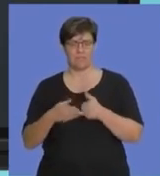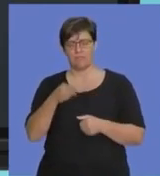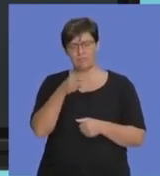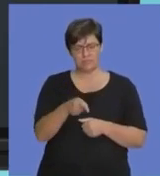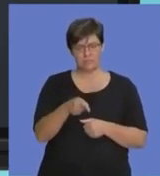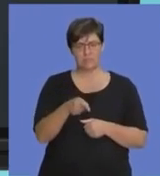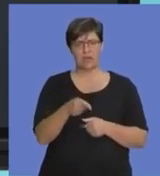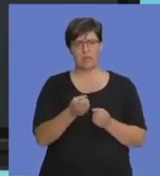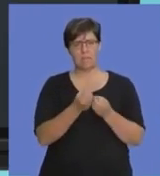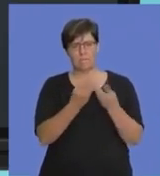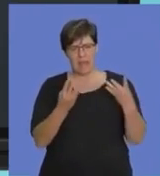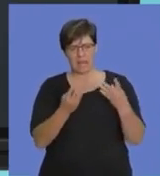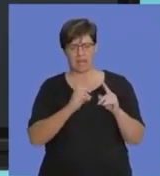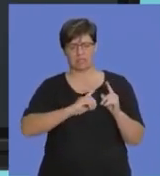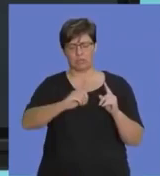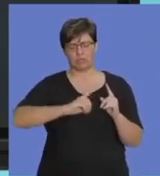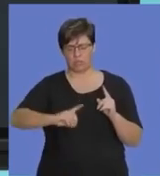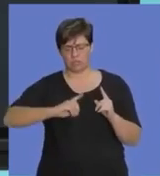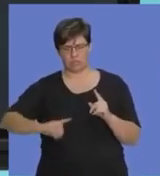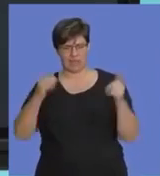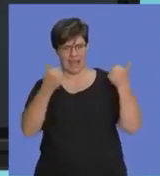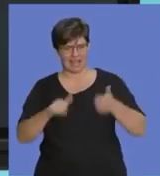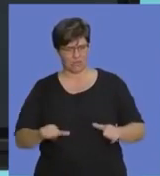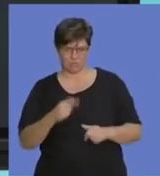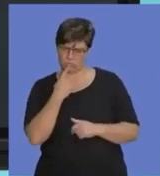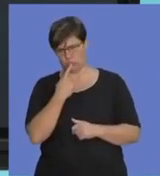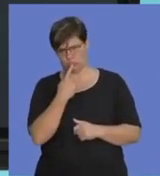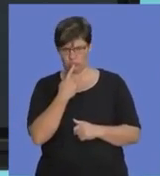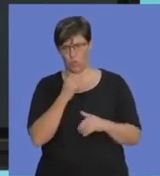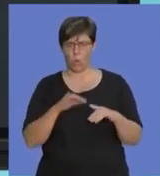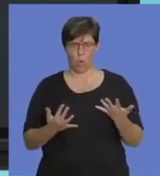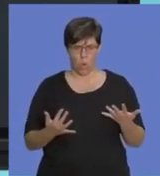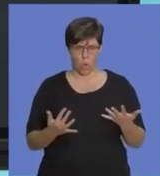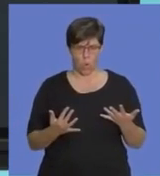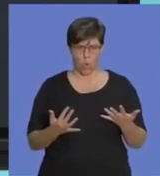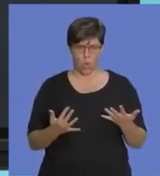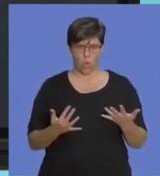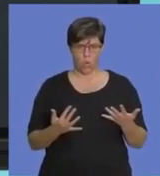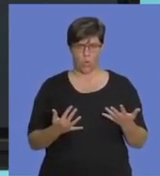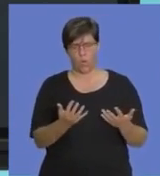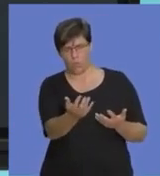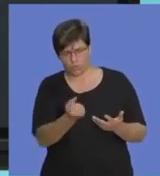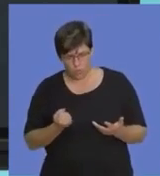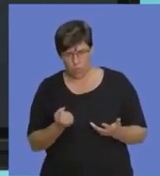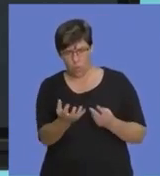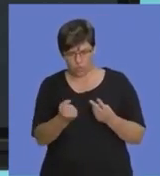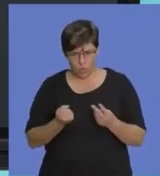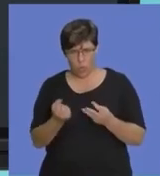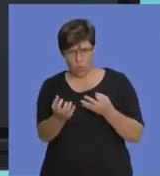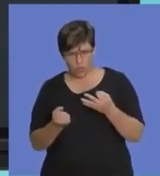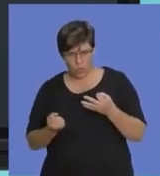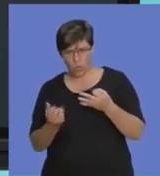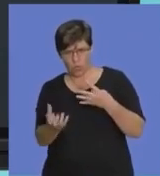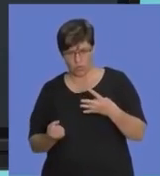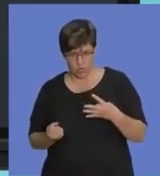making maybe multiple deposits into their account, or they're making multiple withdrawals, or